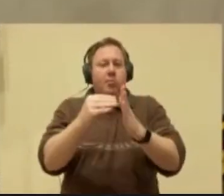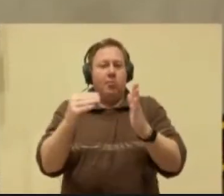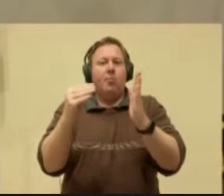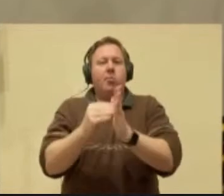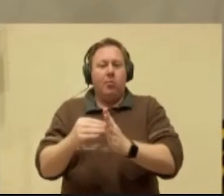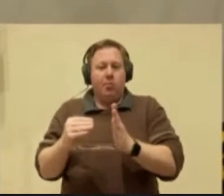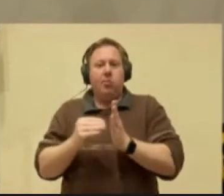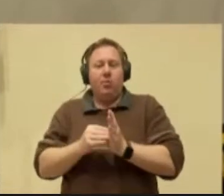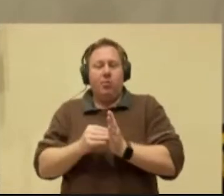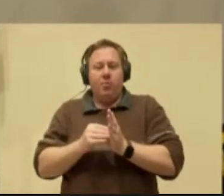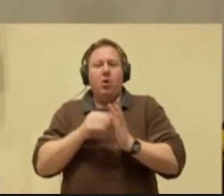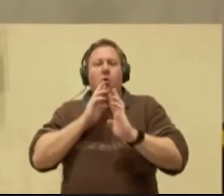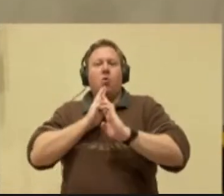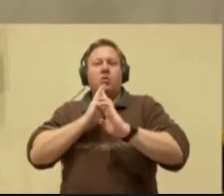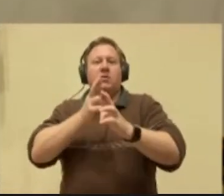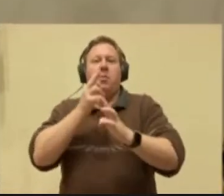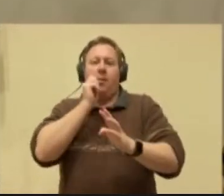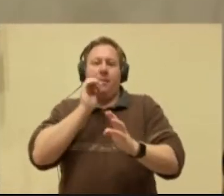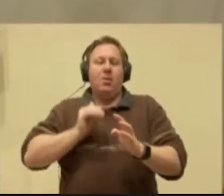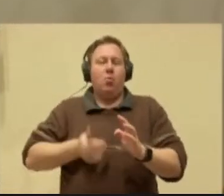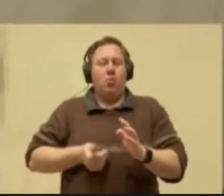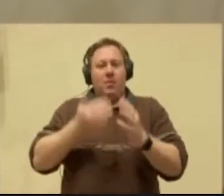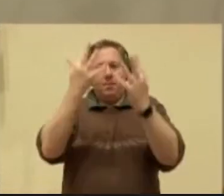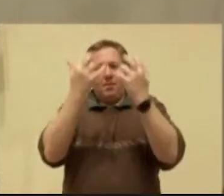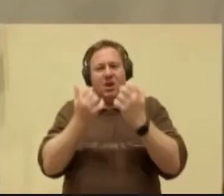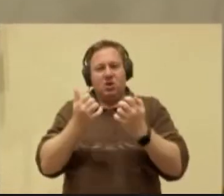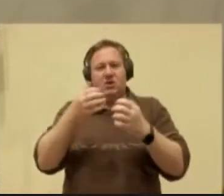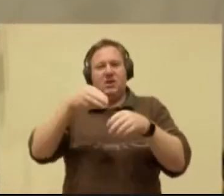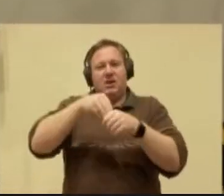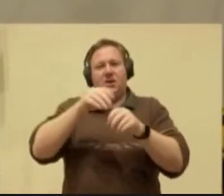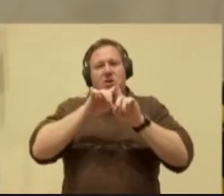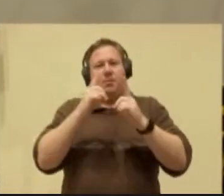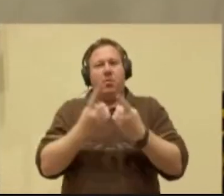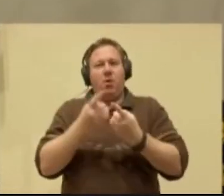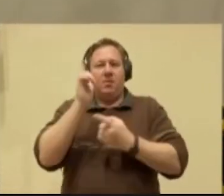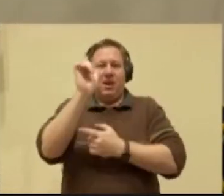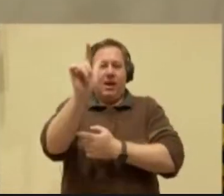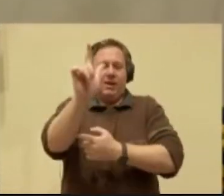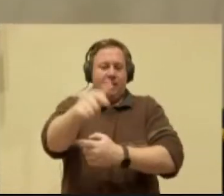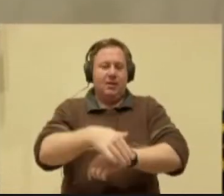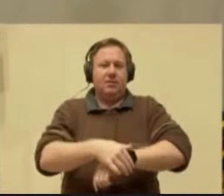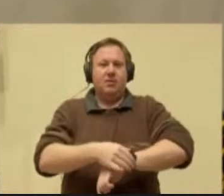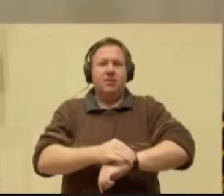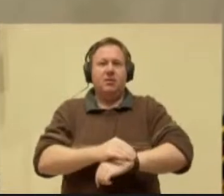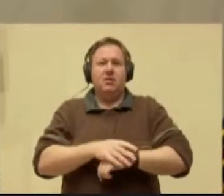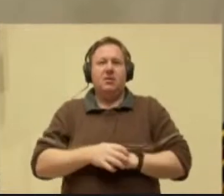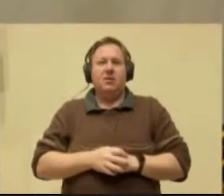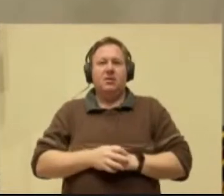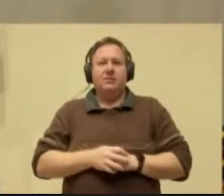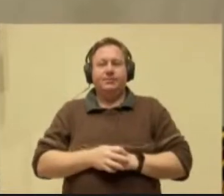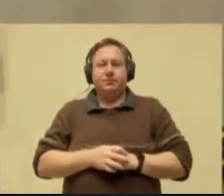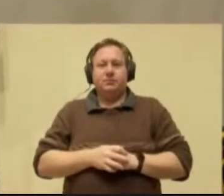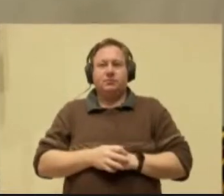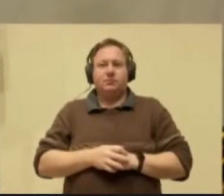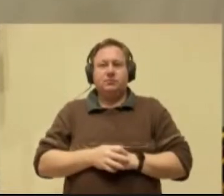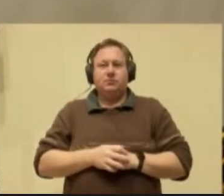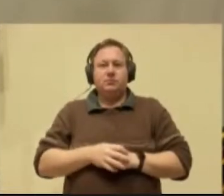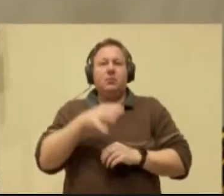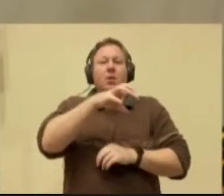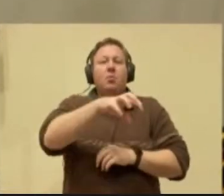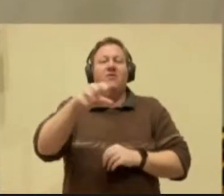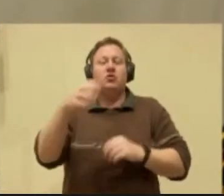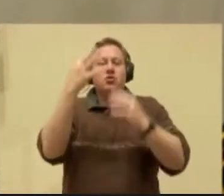responsive budgeting in departments provincial departments are religiously embarking on a constant